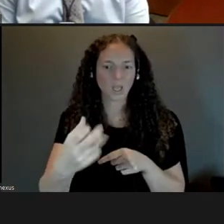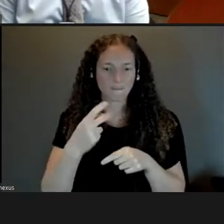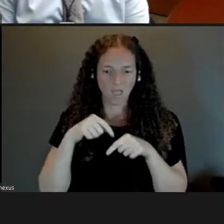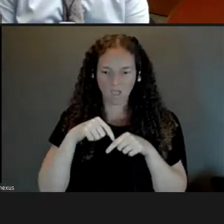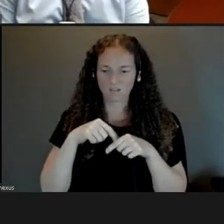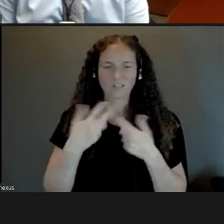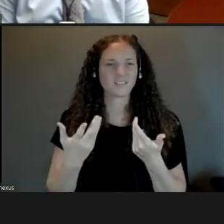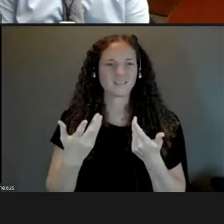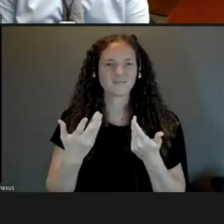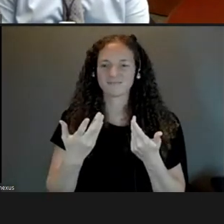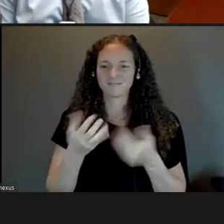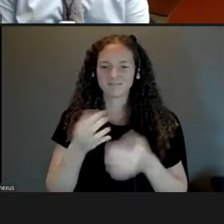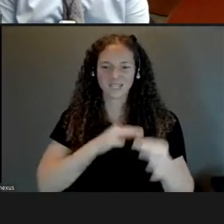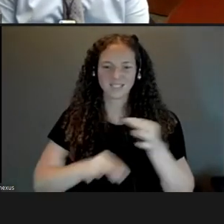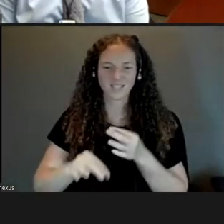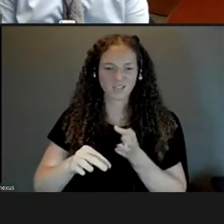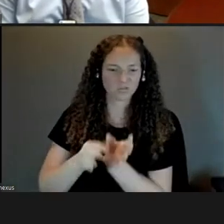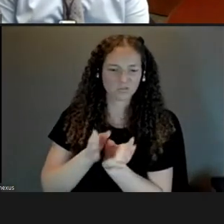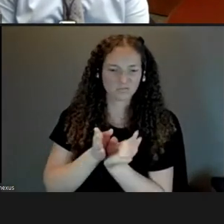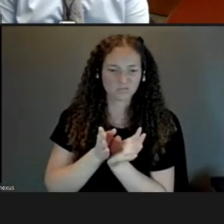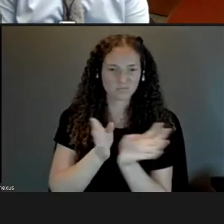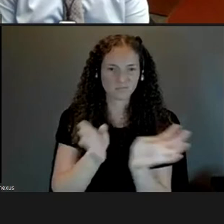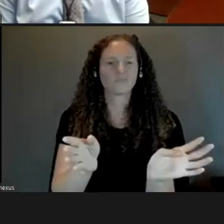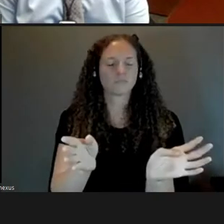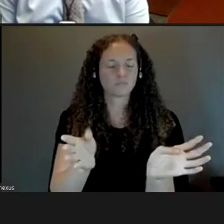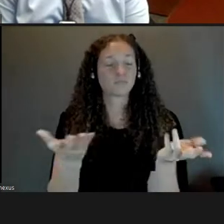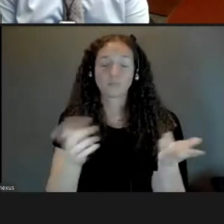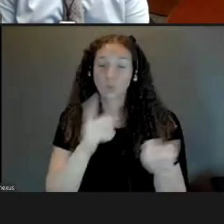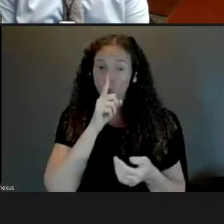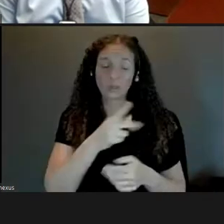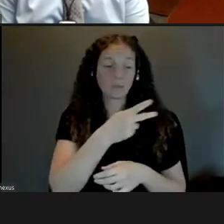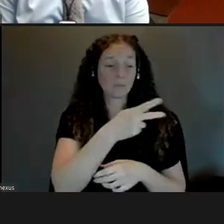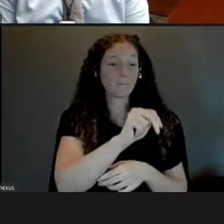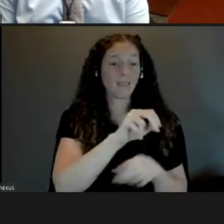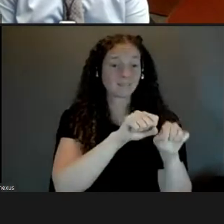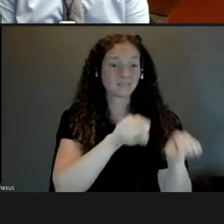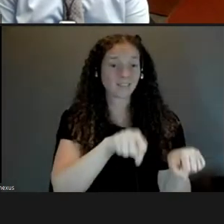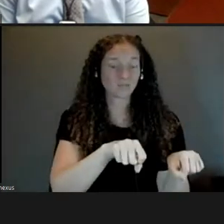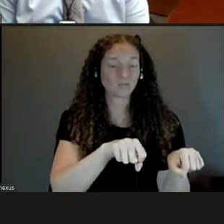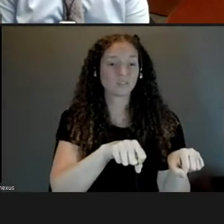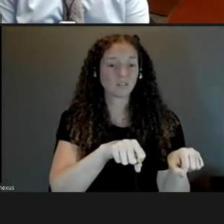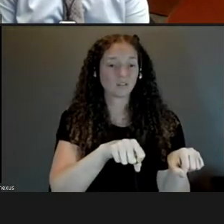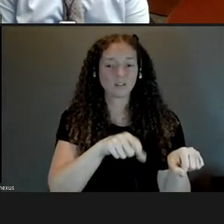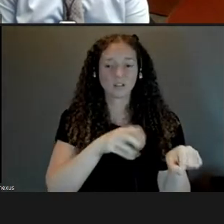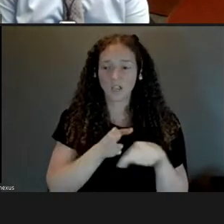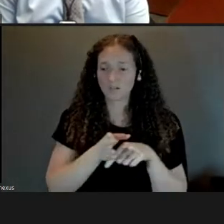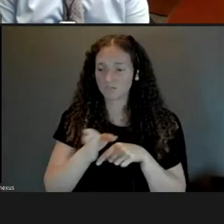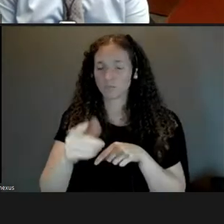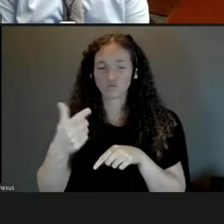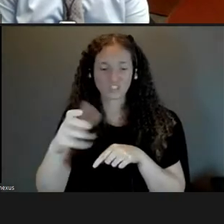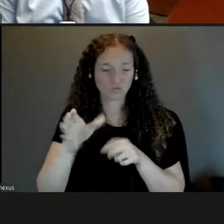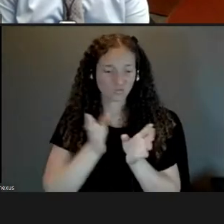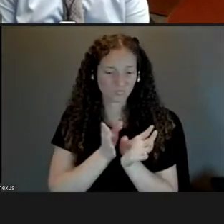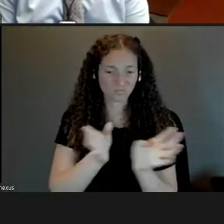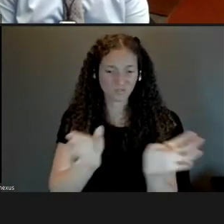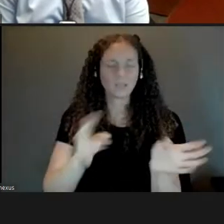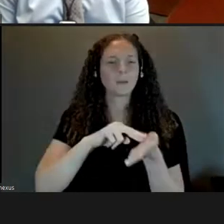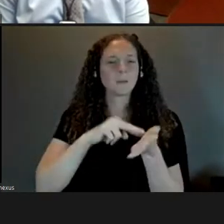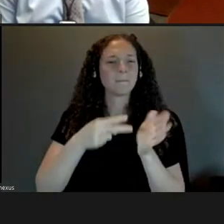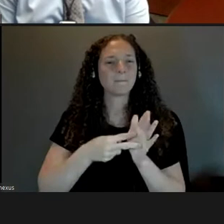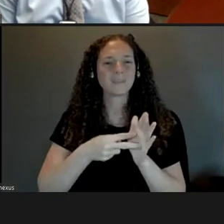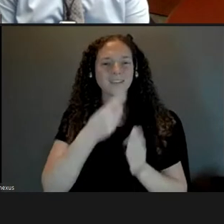them. So essentially in Grand Central into Penn Station, we will be having half the amount of trains that we currently now going